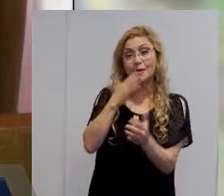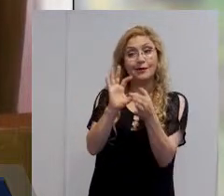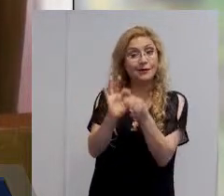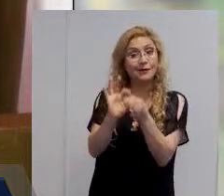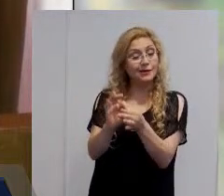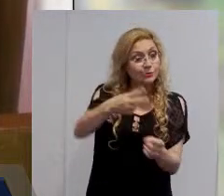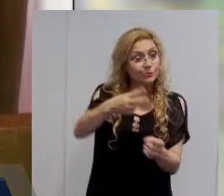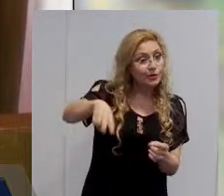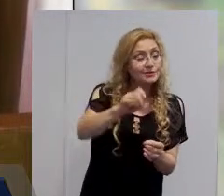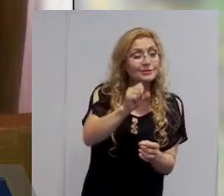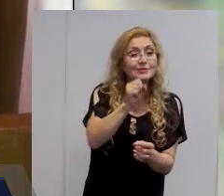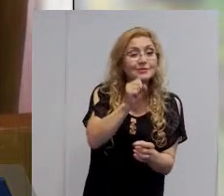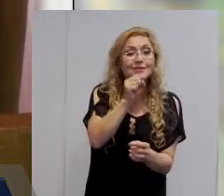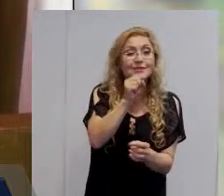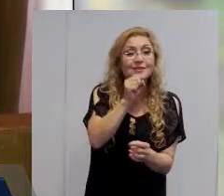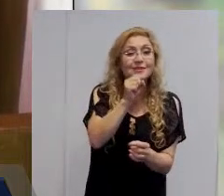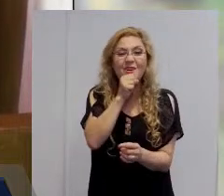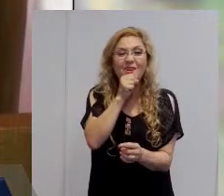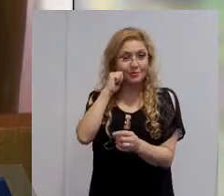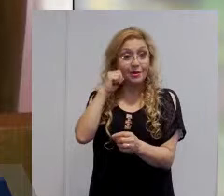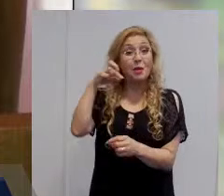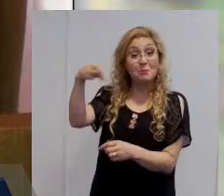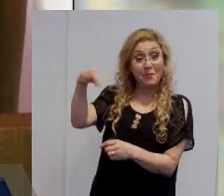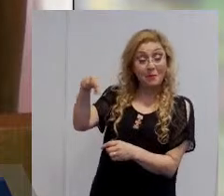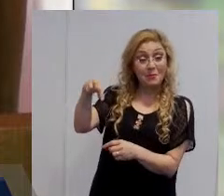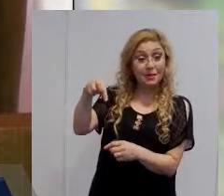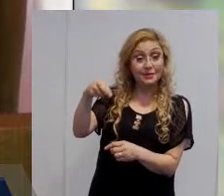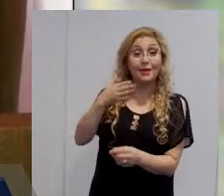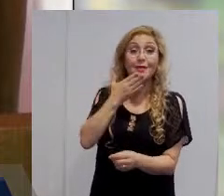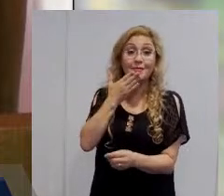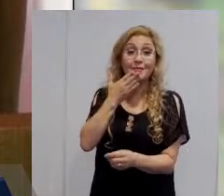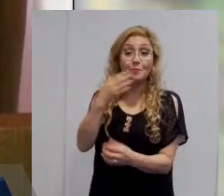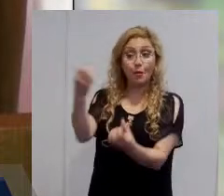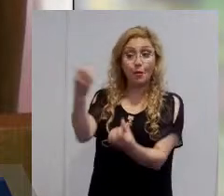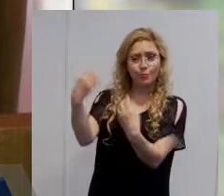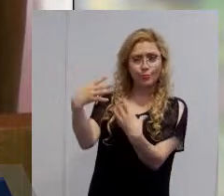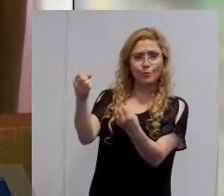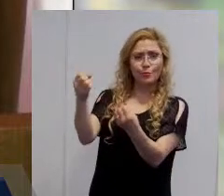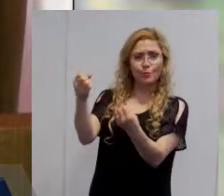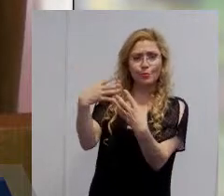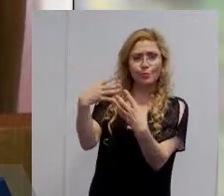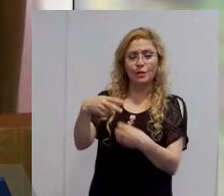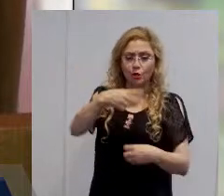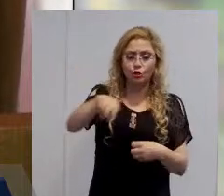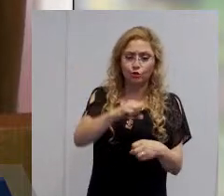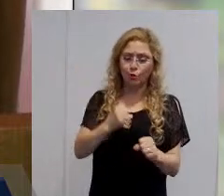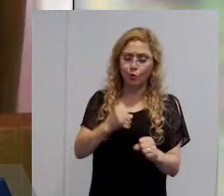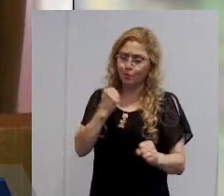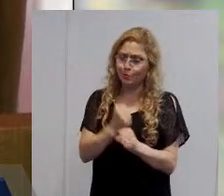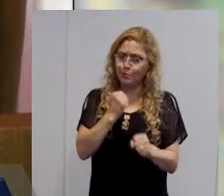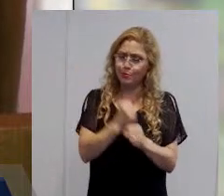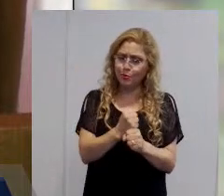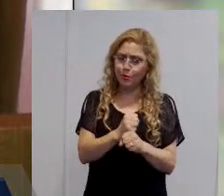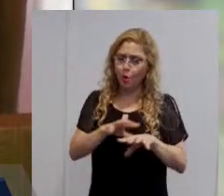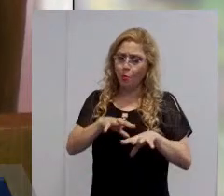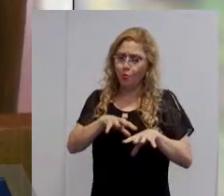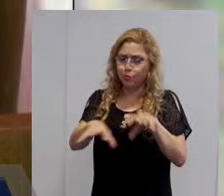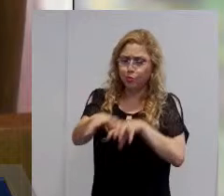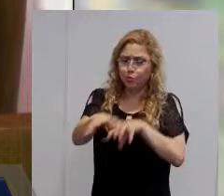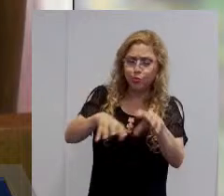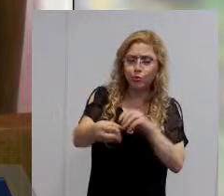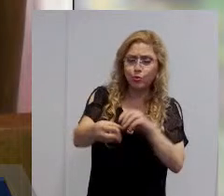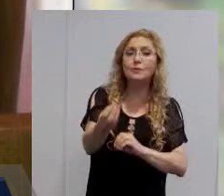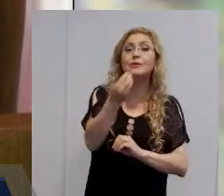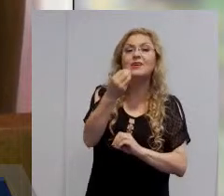progress. But thanks to our ancestors, our elders, we have been taught